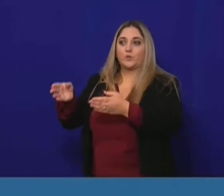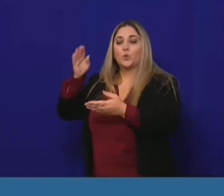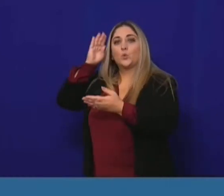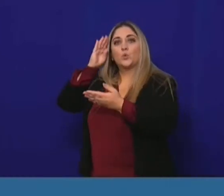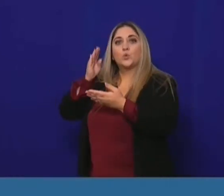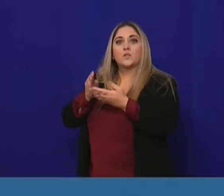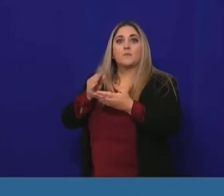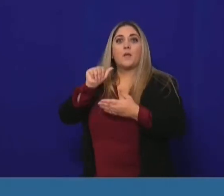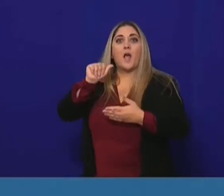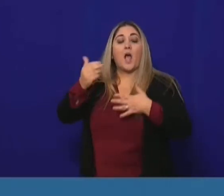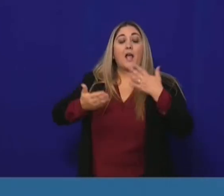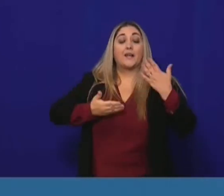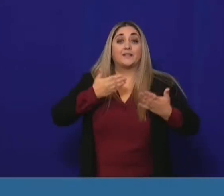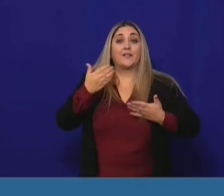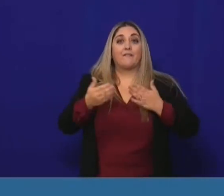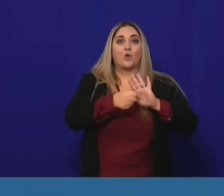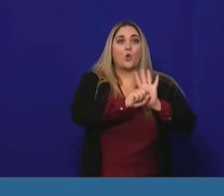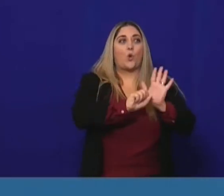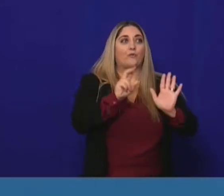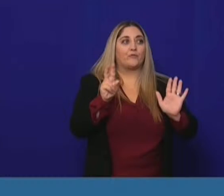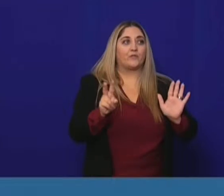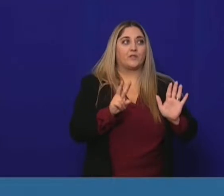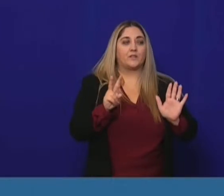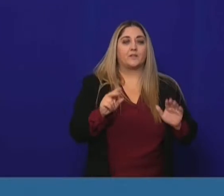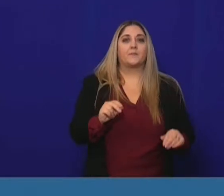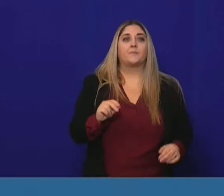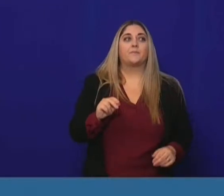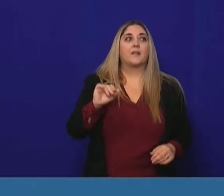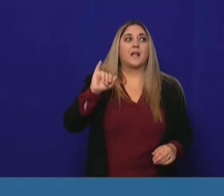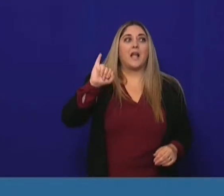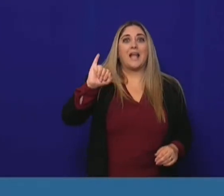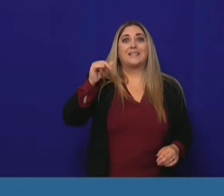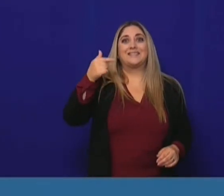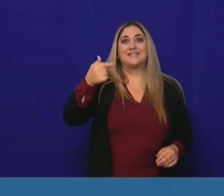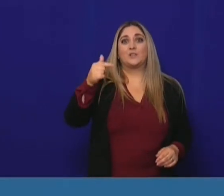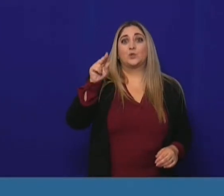każijiet attivi tal-COVID. Fosthom